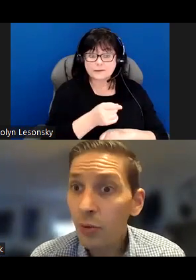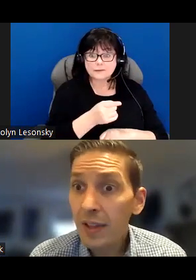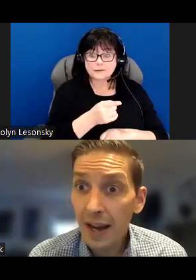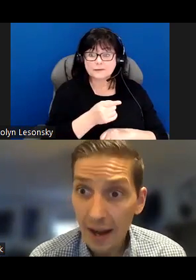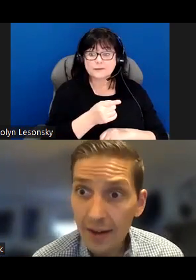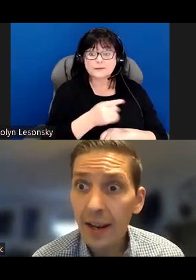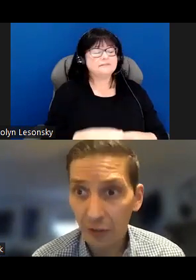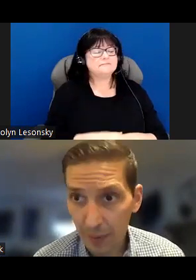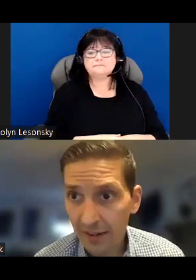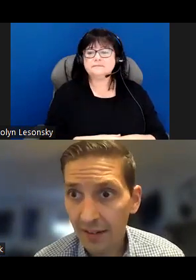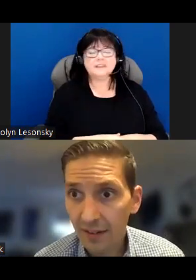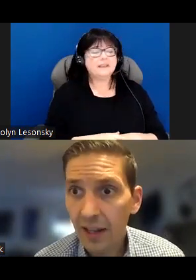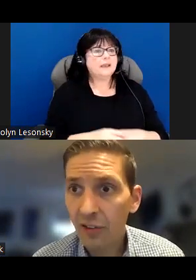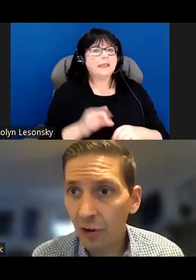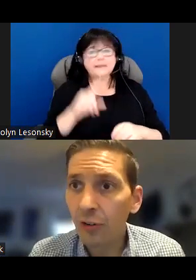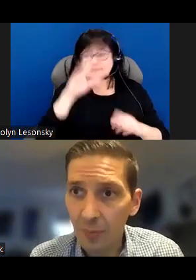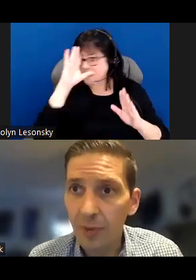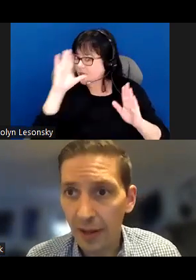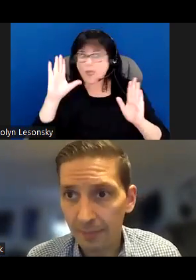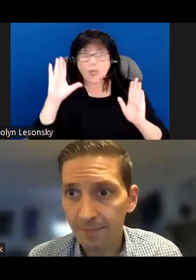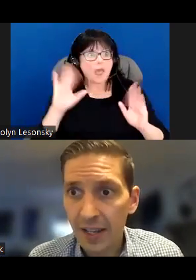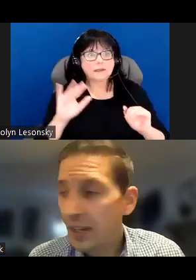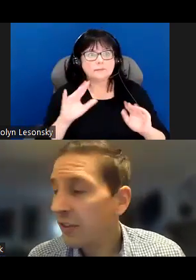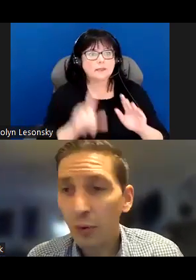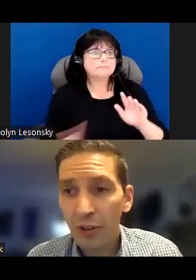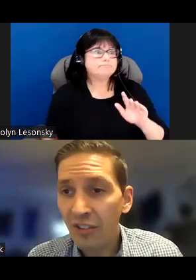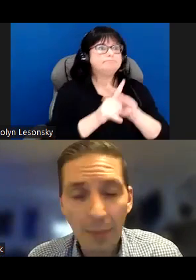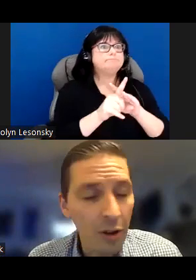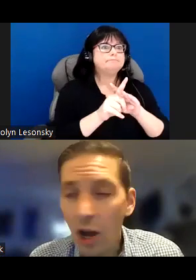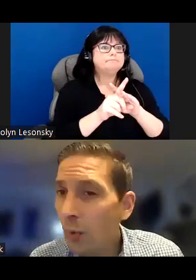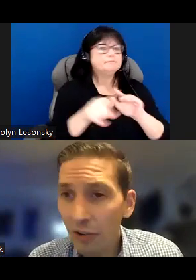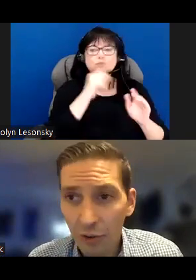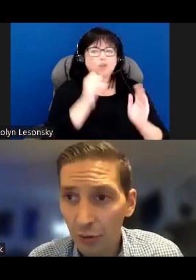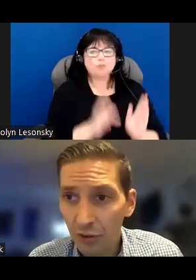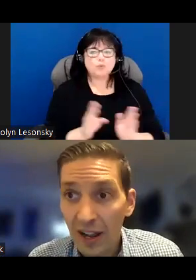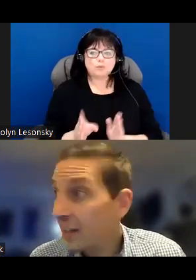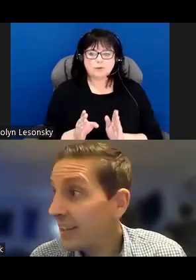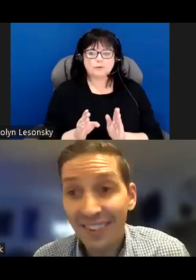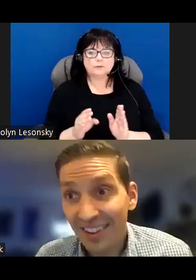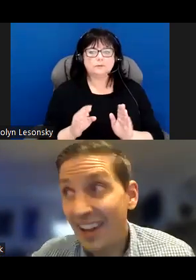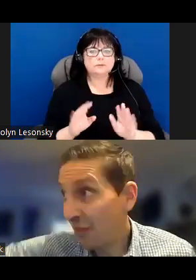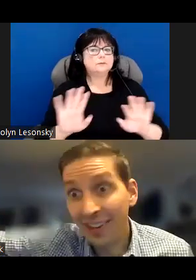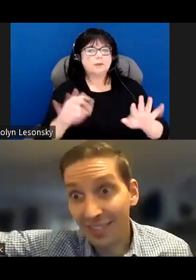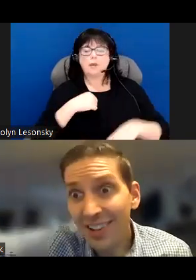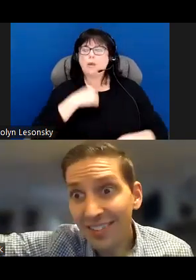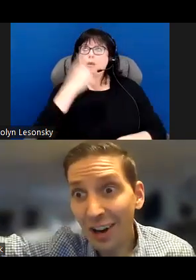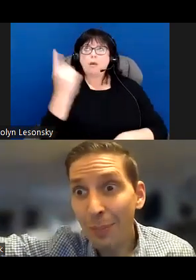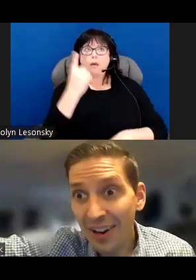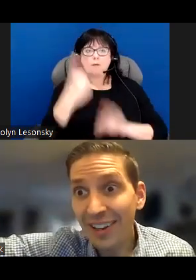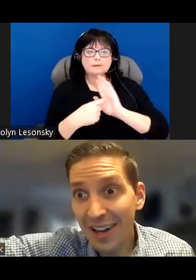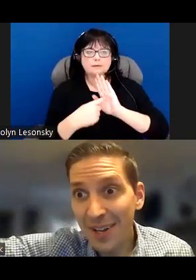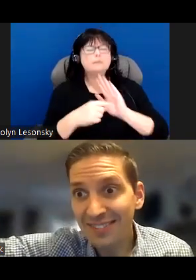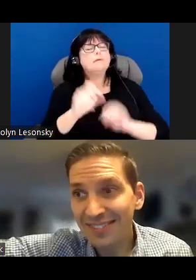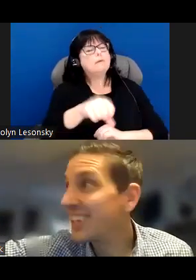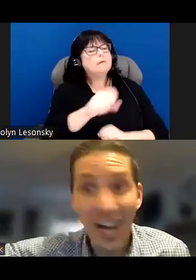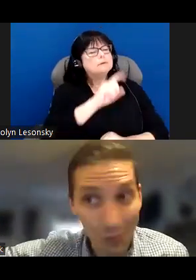respond to the unexpected external stimuli. So the example I'll always use, yes, if I can see the stop